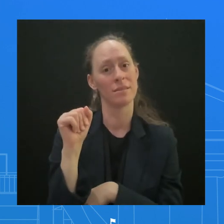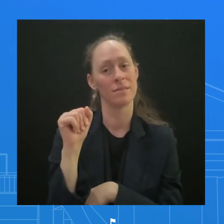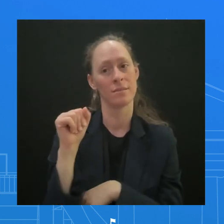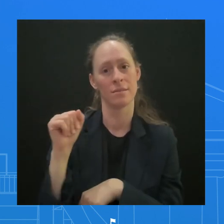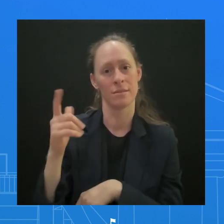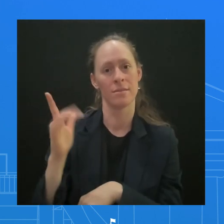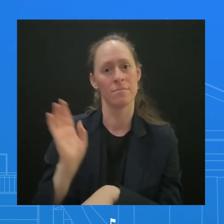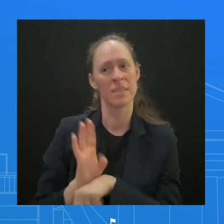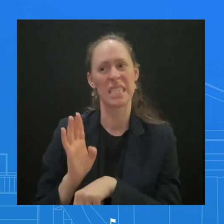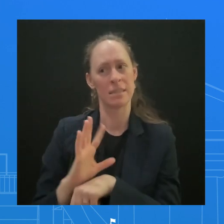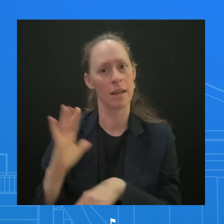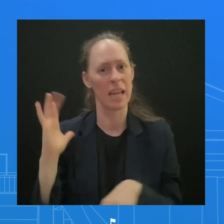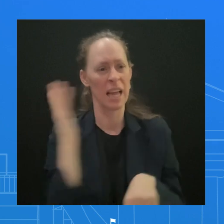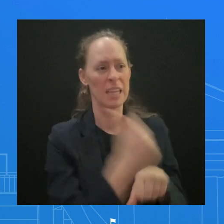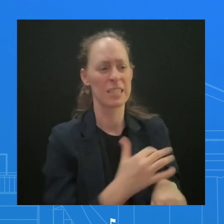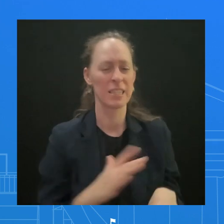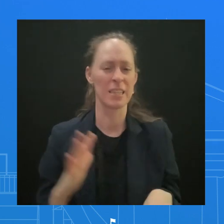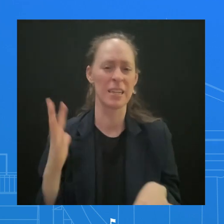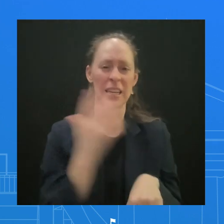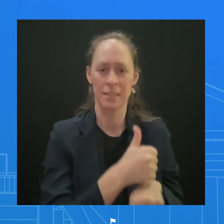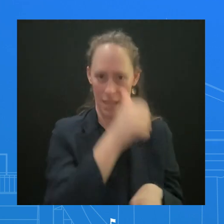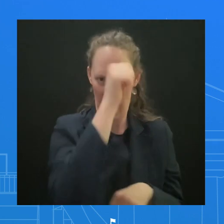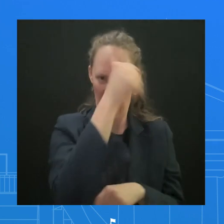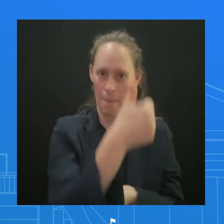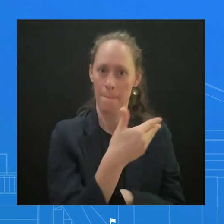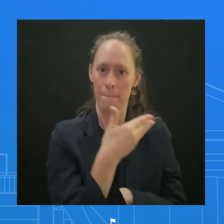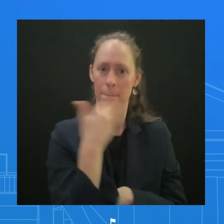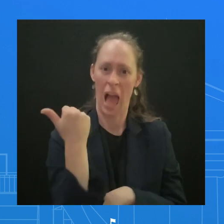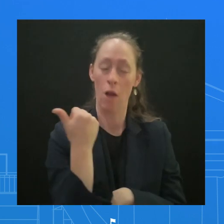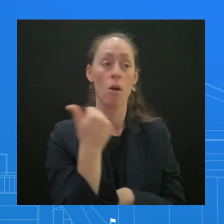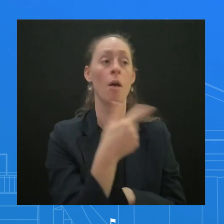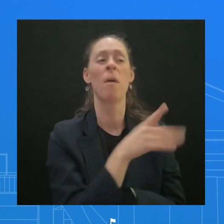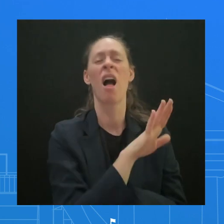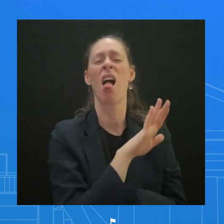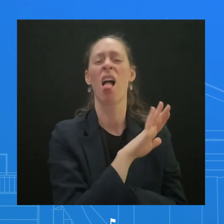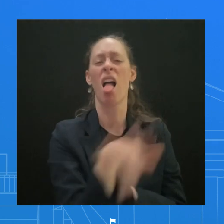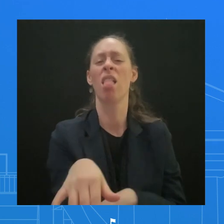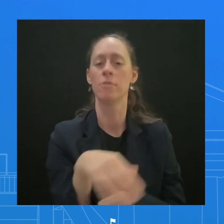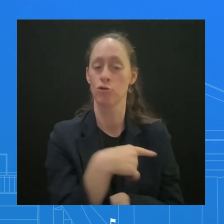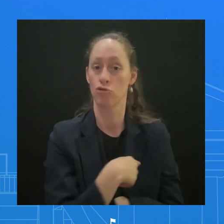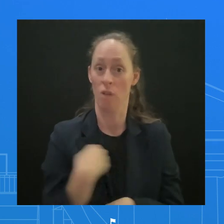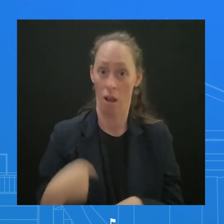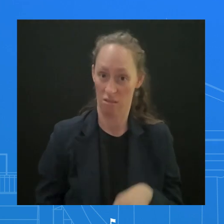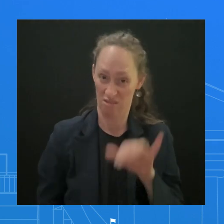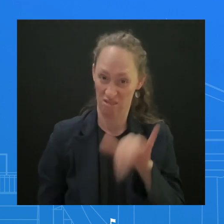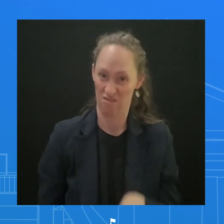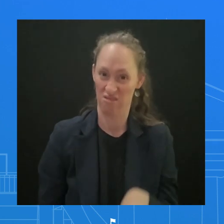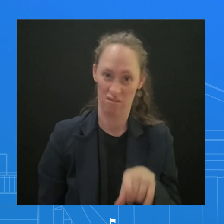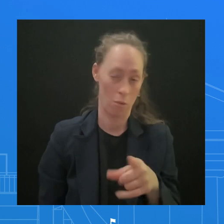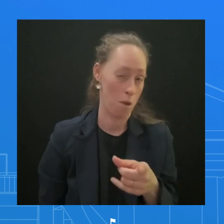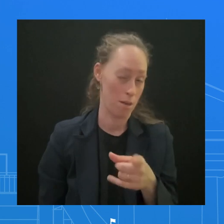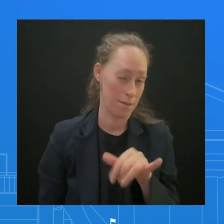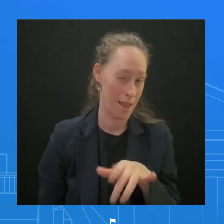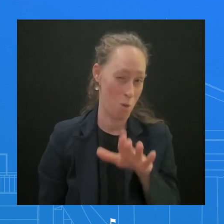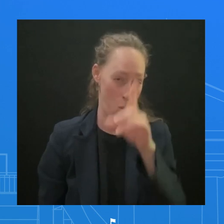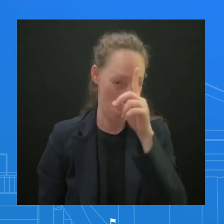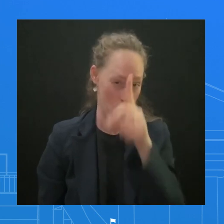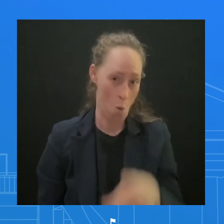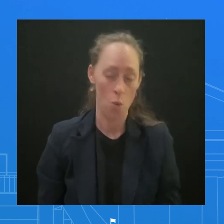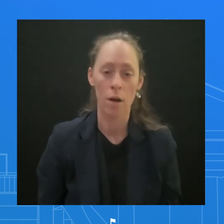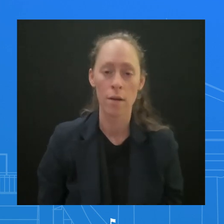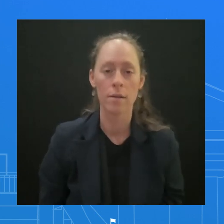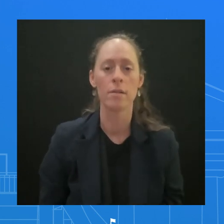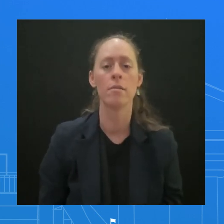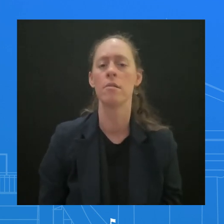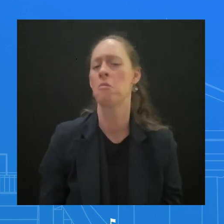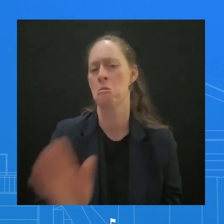move those companies away from China? It's a way to encourage mutual investment with India. Last two, Karine.